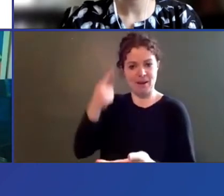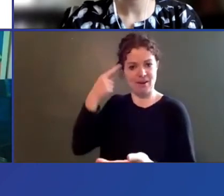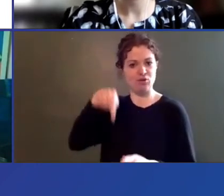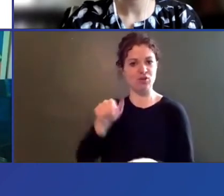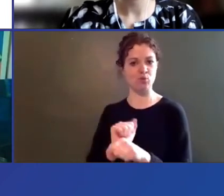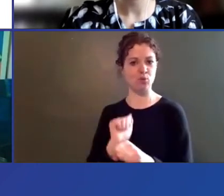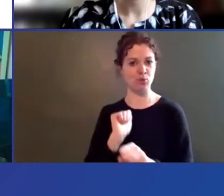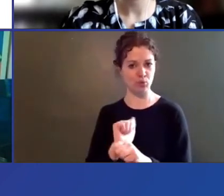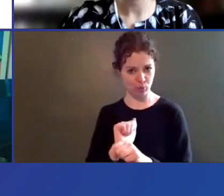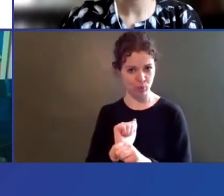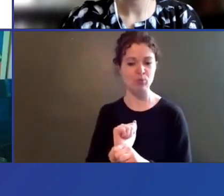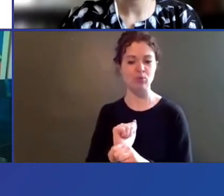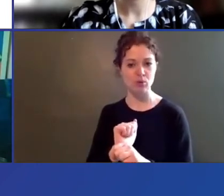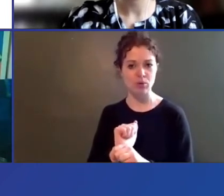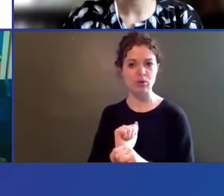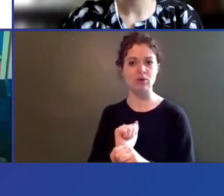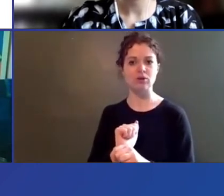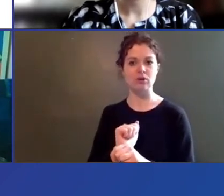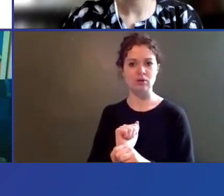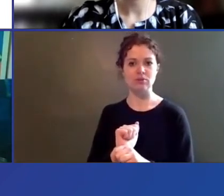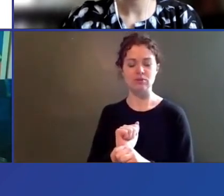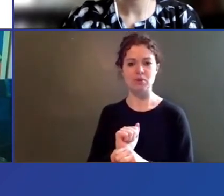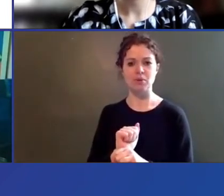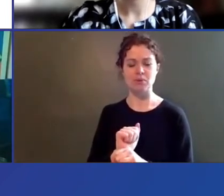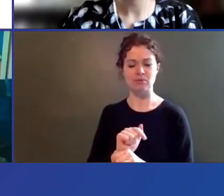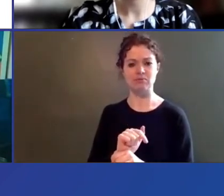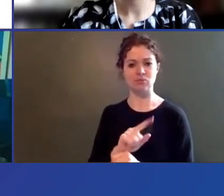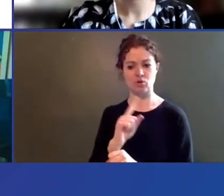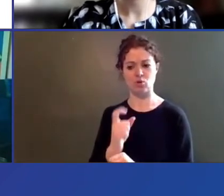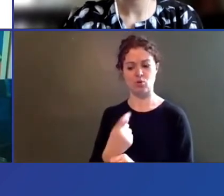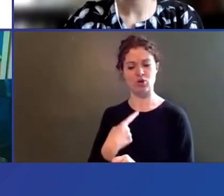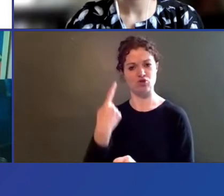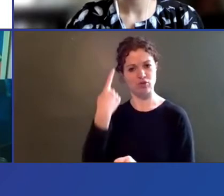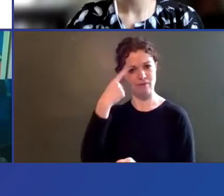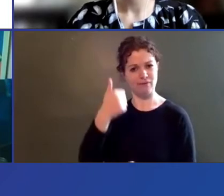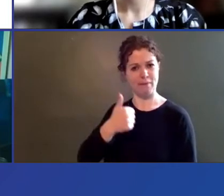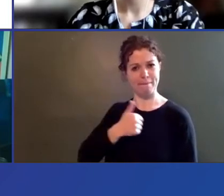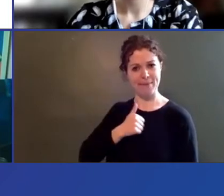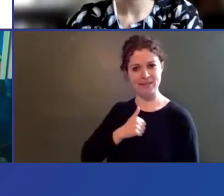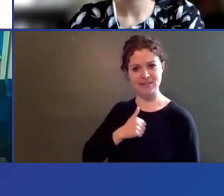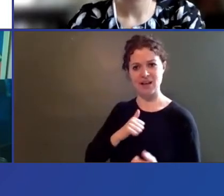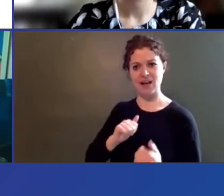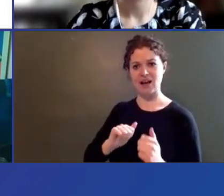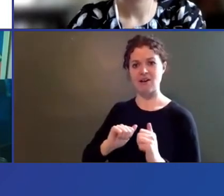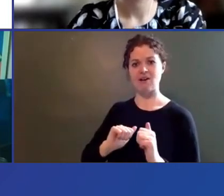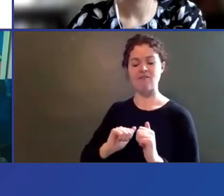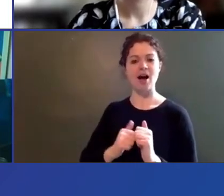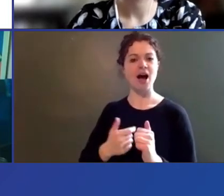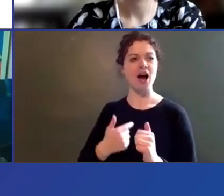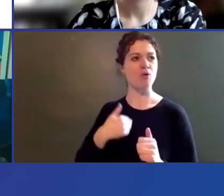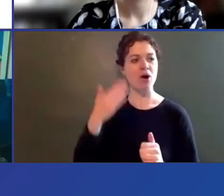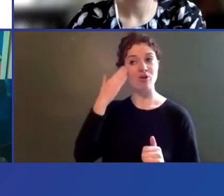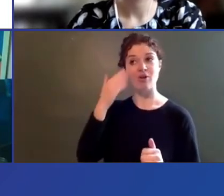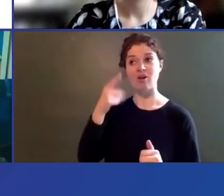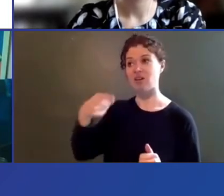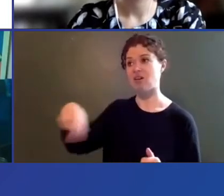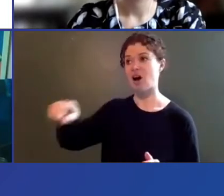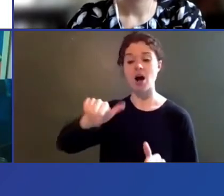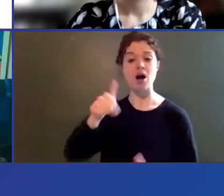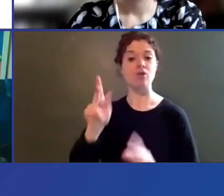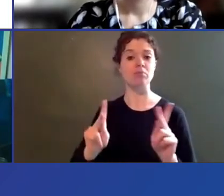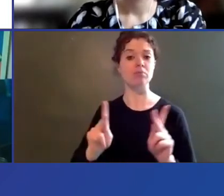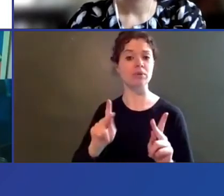and how do I make it so that the ones I know who do not have the time and are not being paid to do